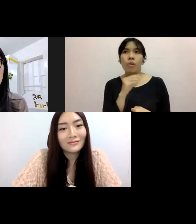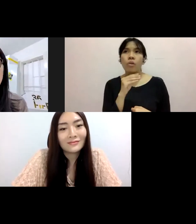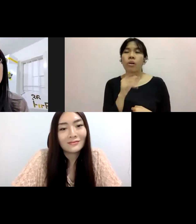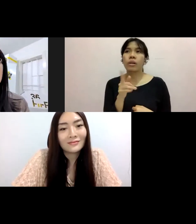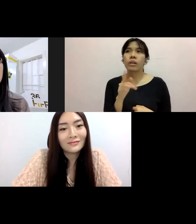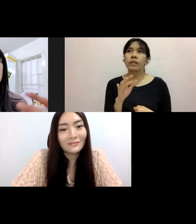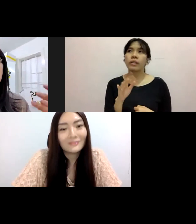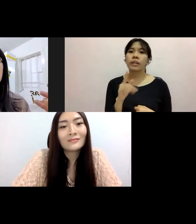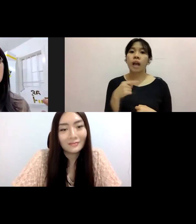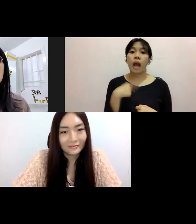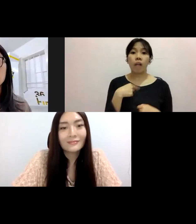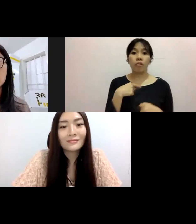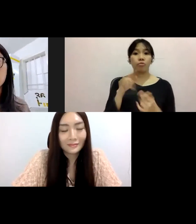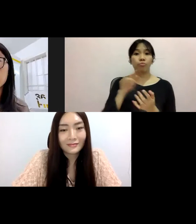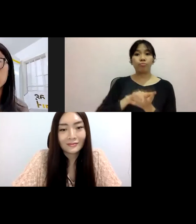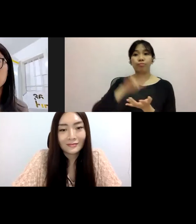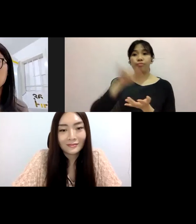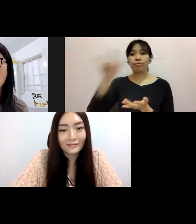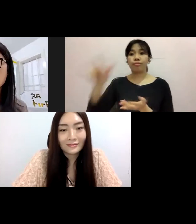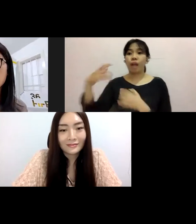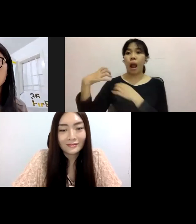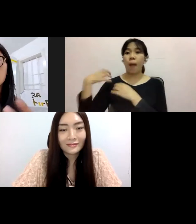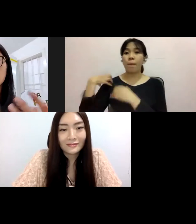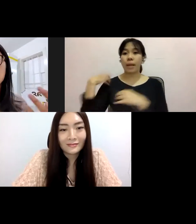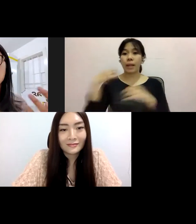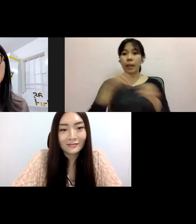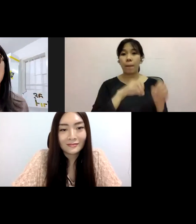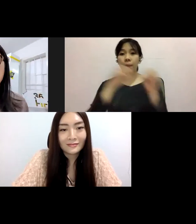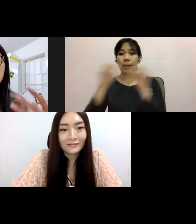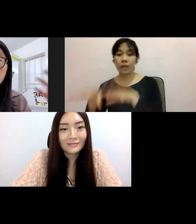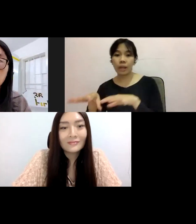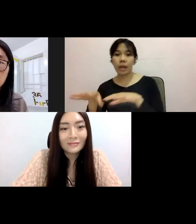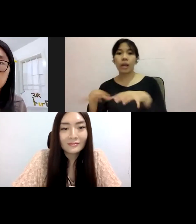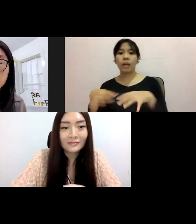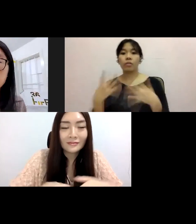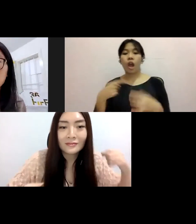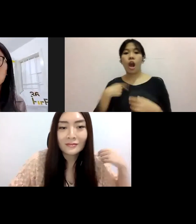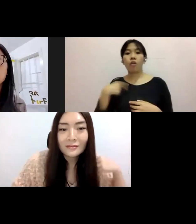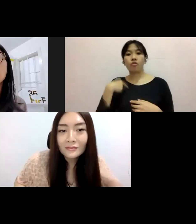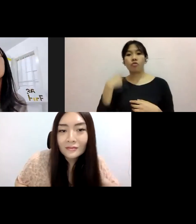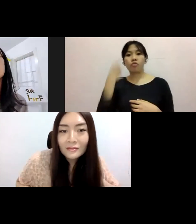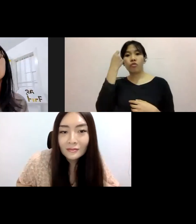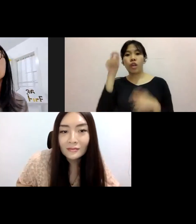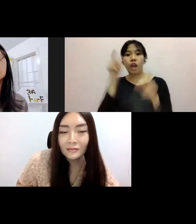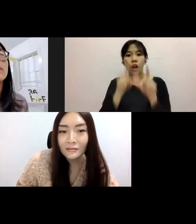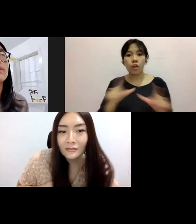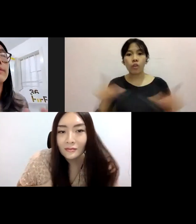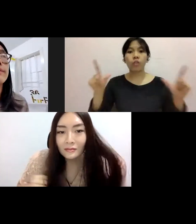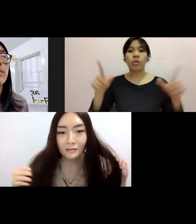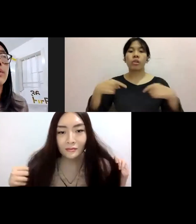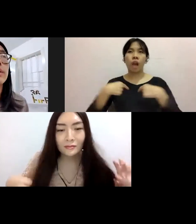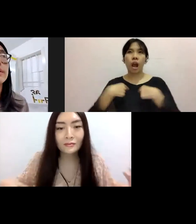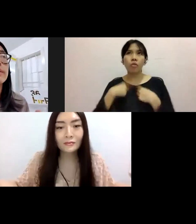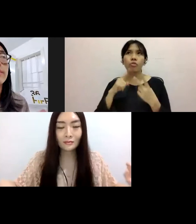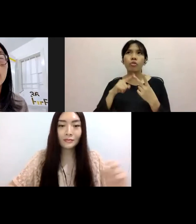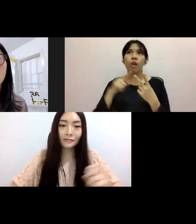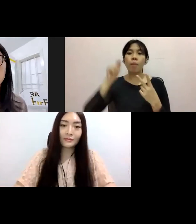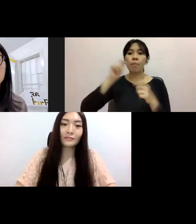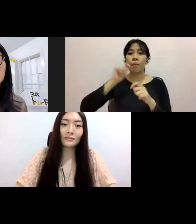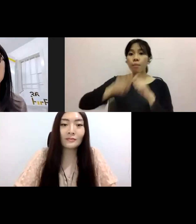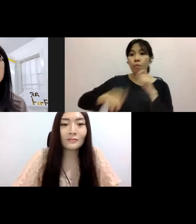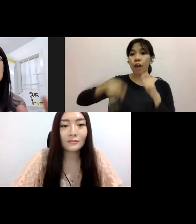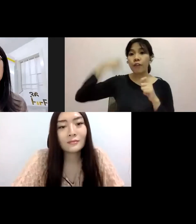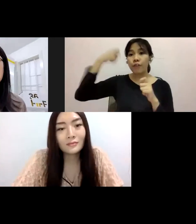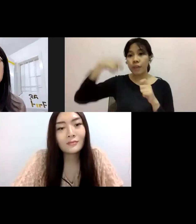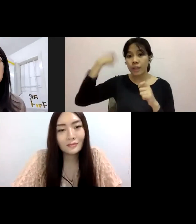the US, and I become a graduate student, and then I'm also a filmmaker, so I started to look for